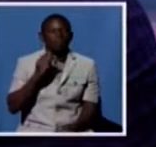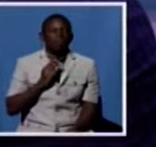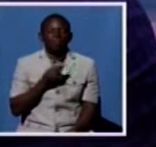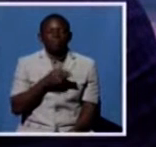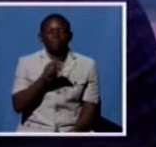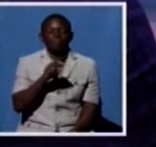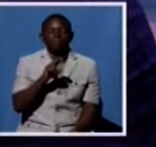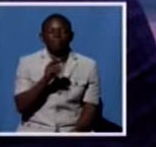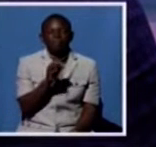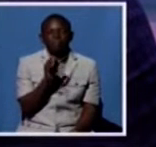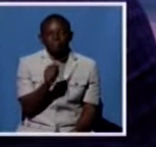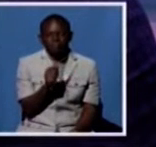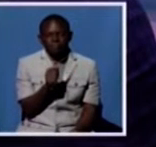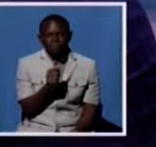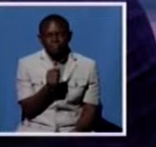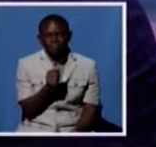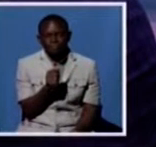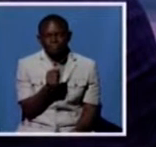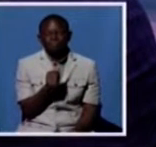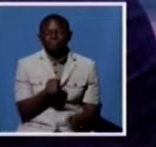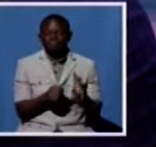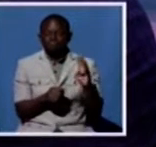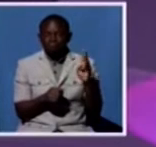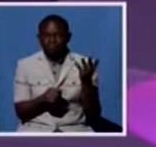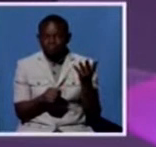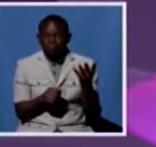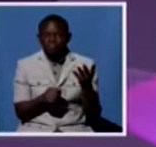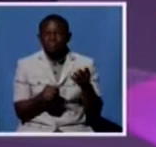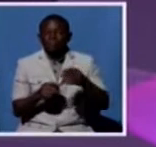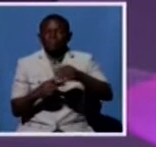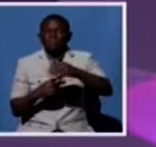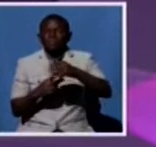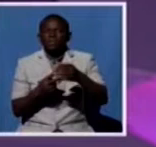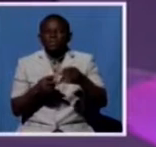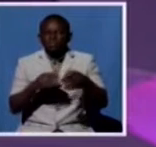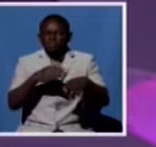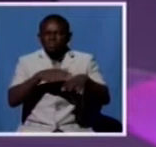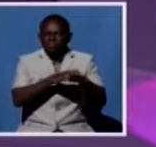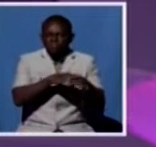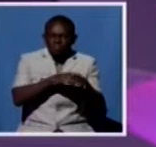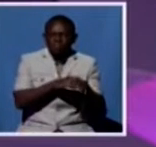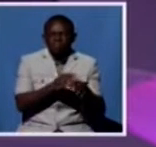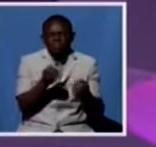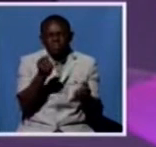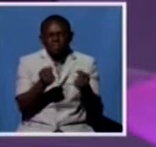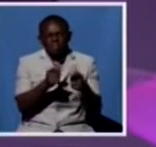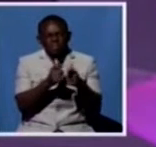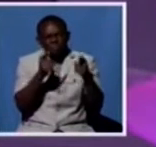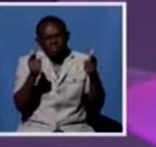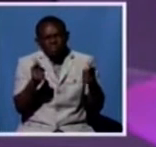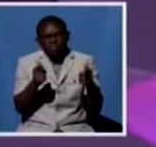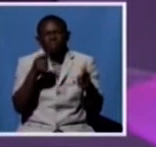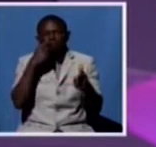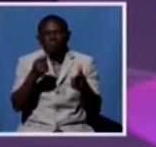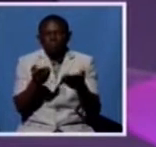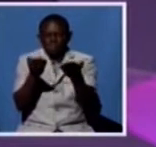the basket. We have weighbridge fines. These we don't feel good when it starts